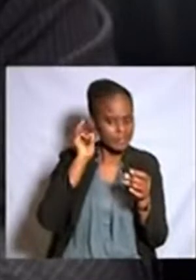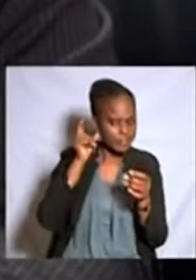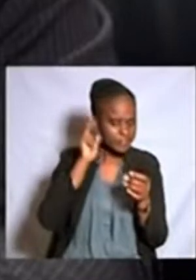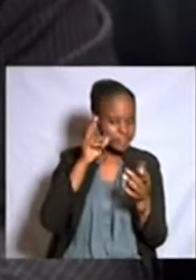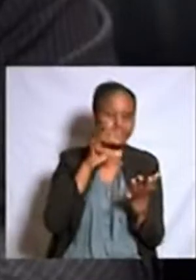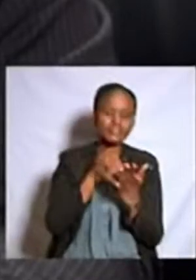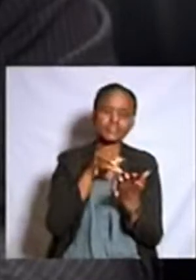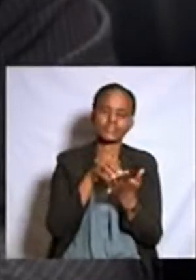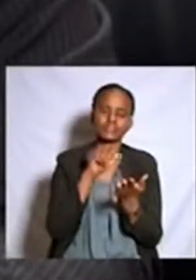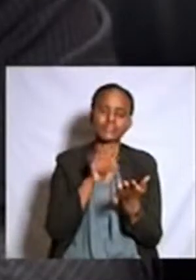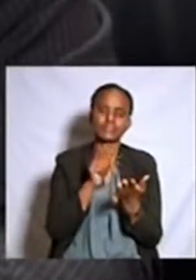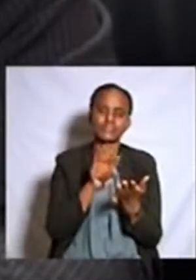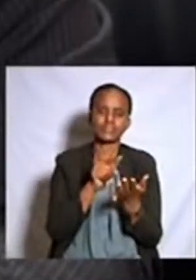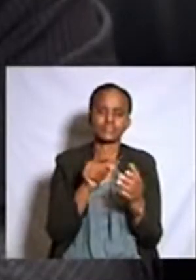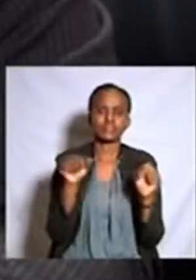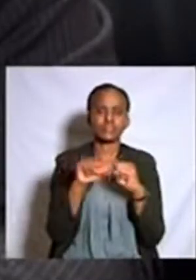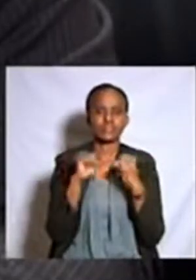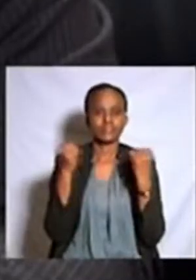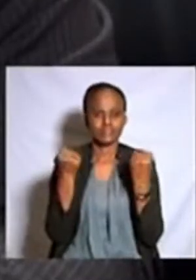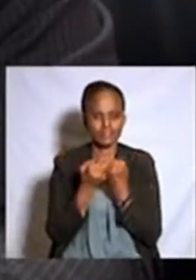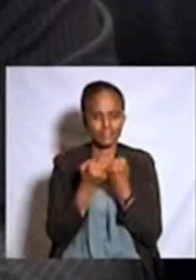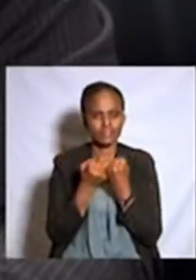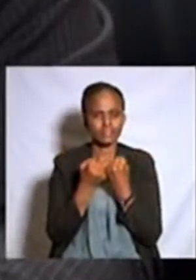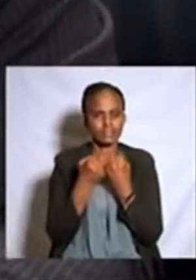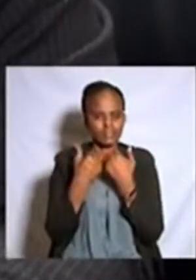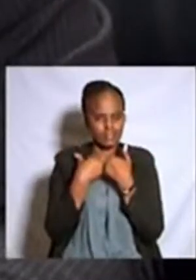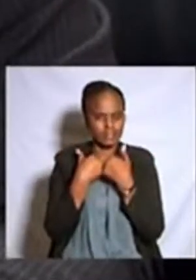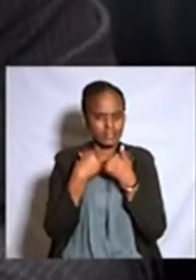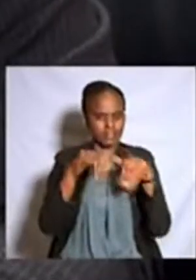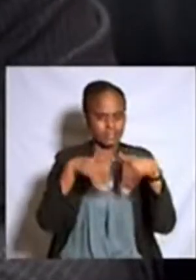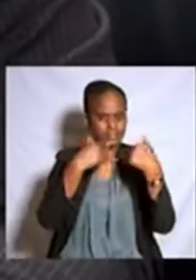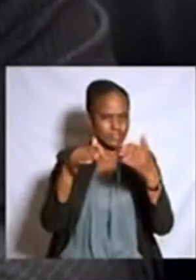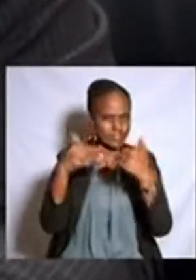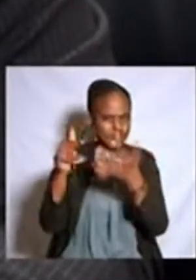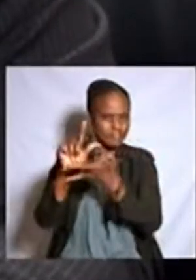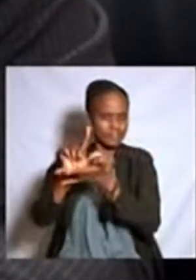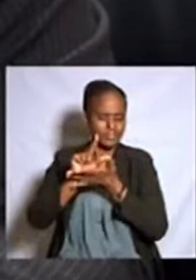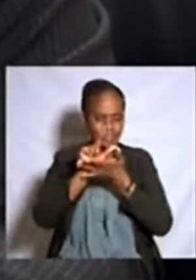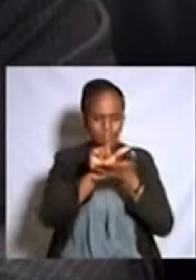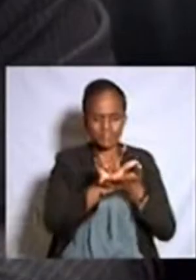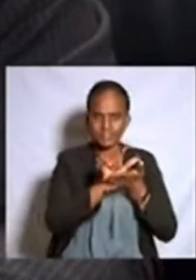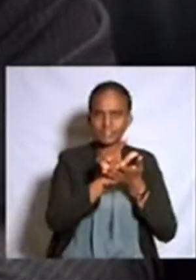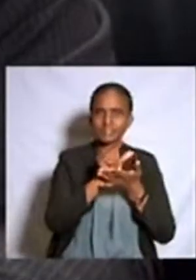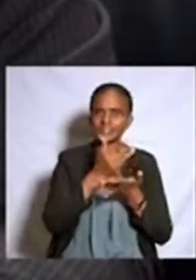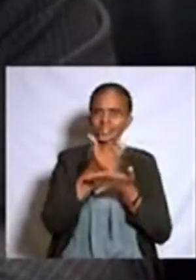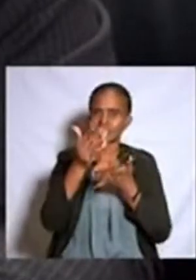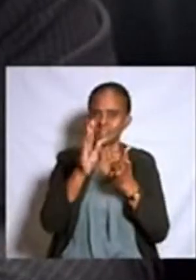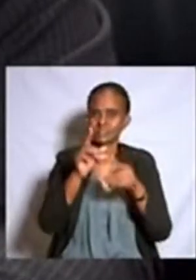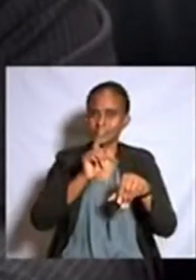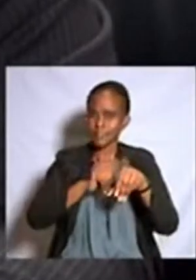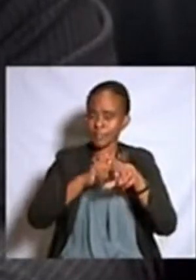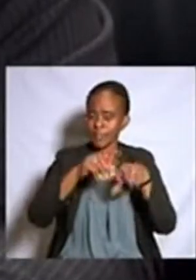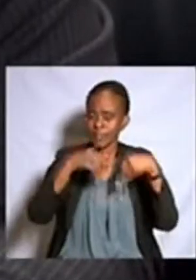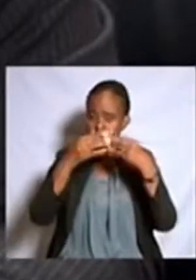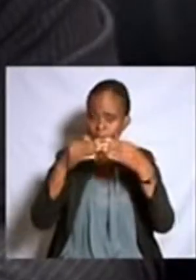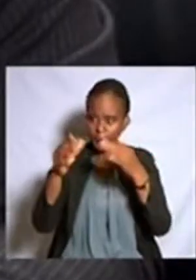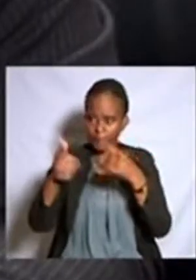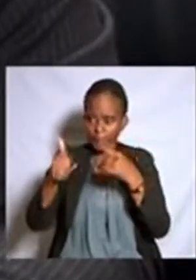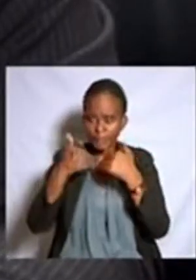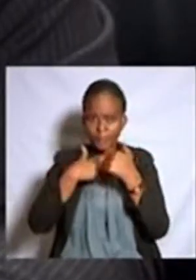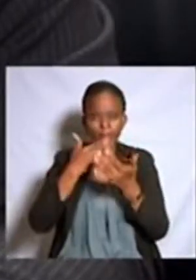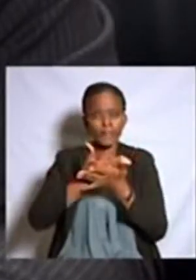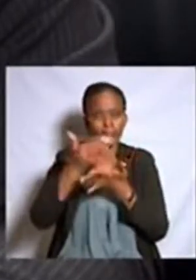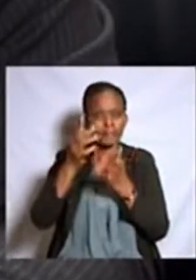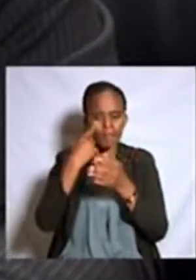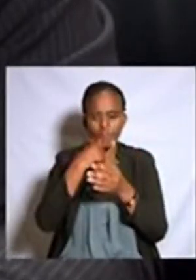matter is that the society had disbursed mortgages to customers. At the point of disbursing the mortgages, the customers